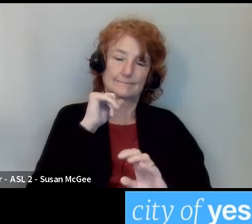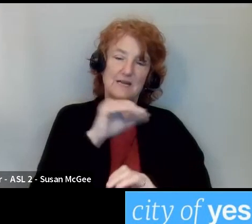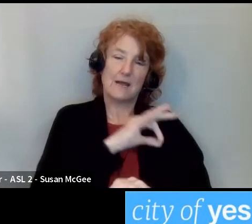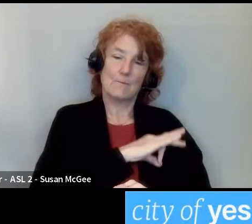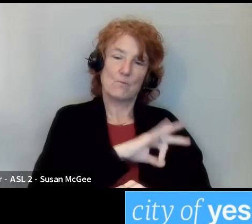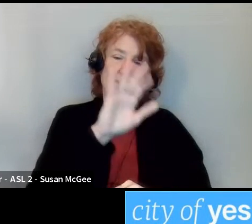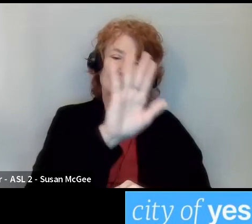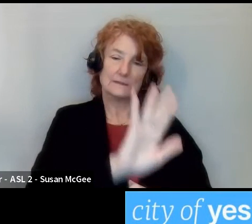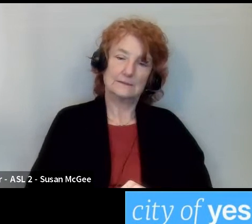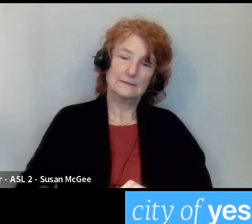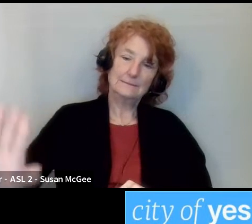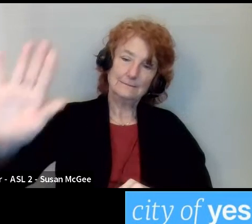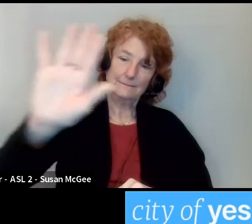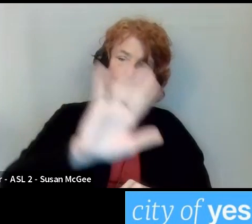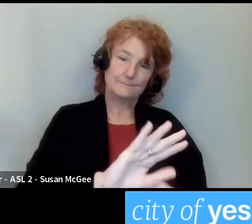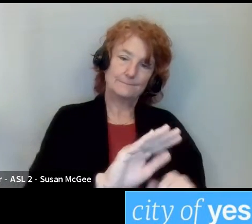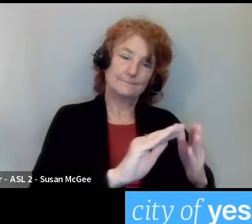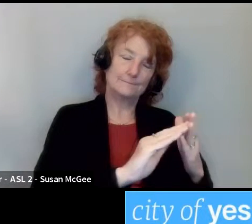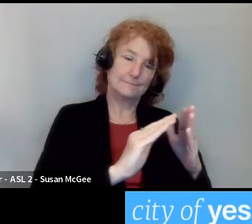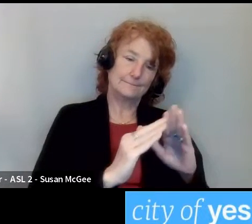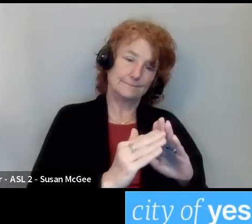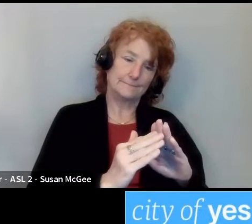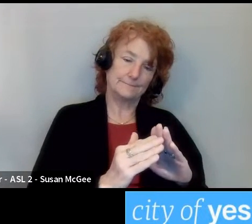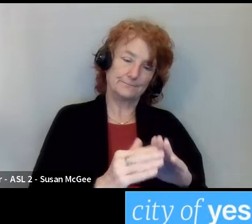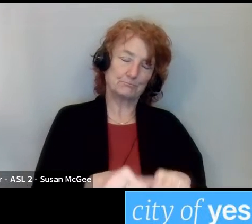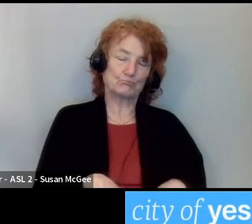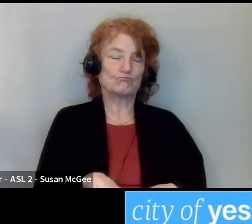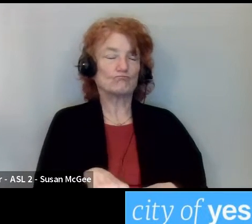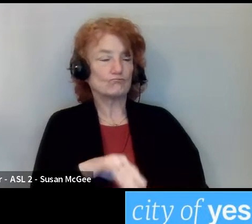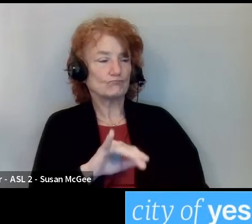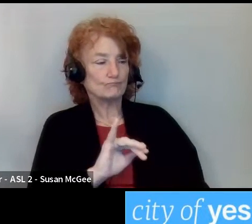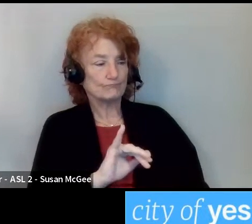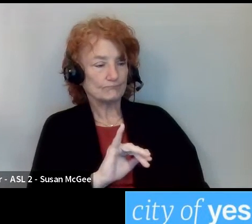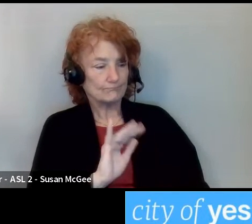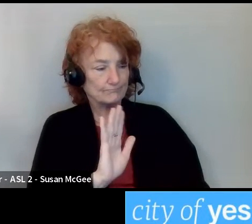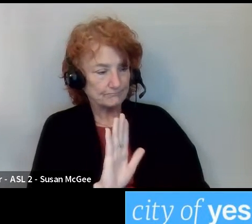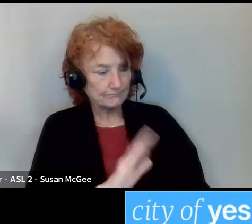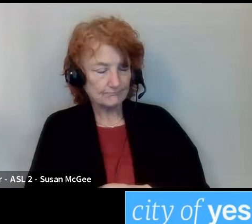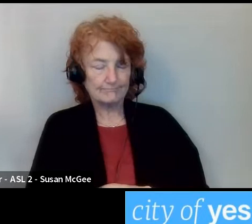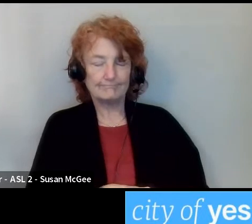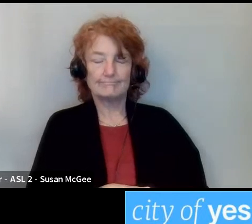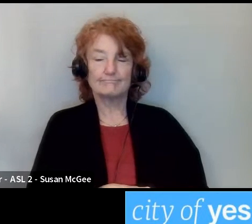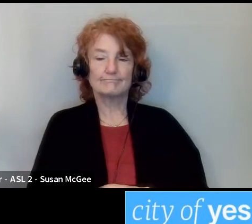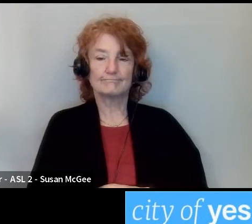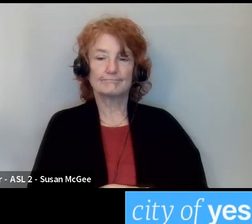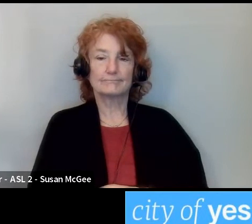Great. So thinking about